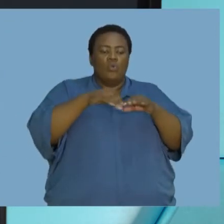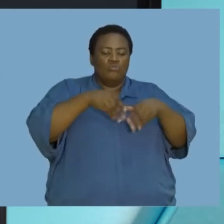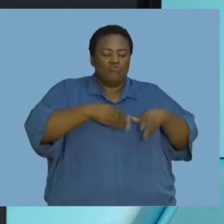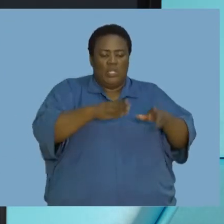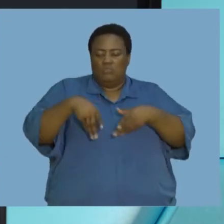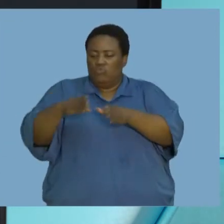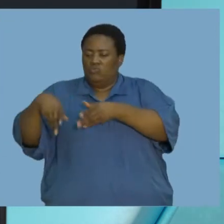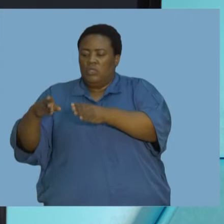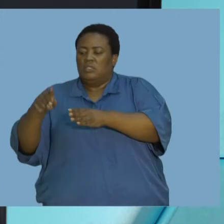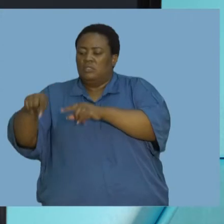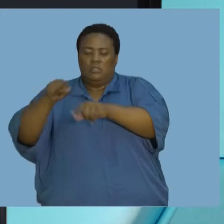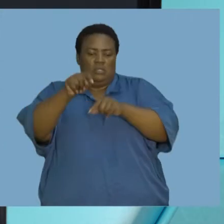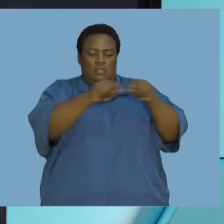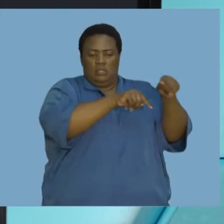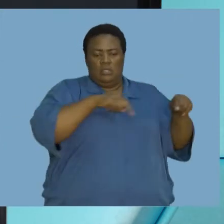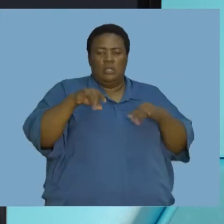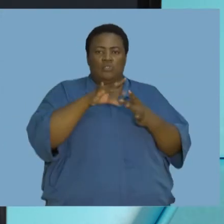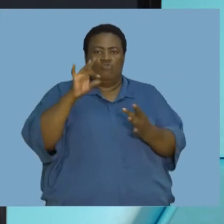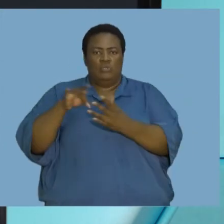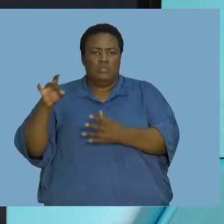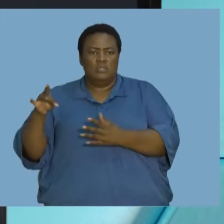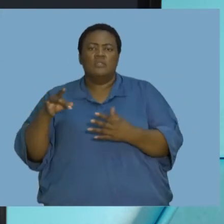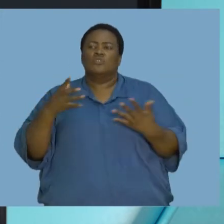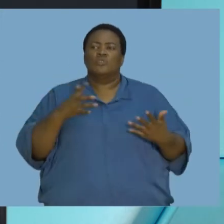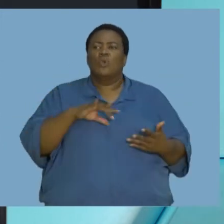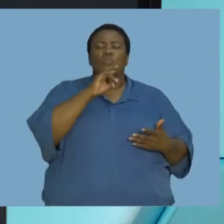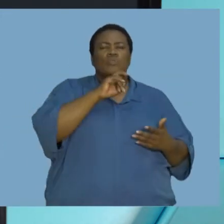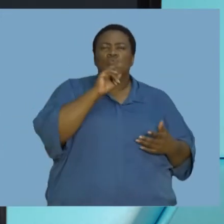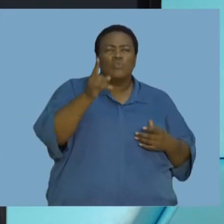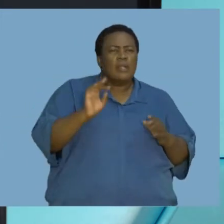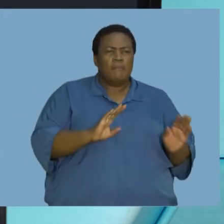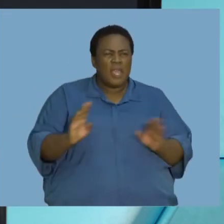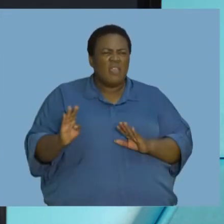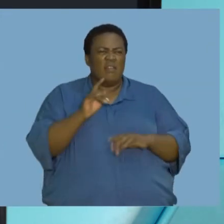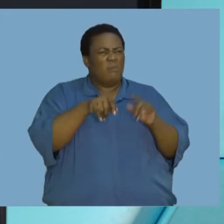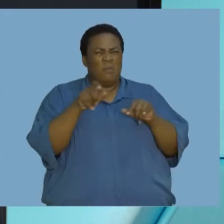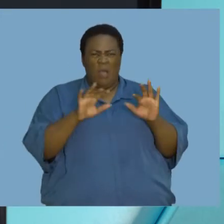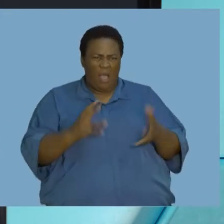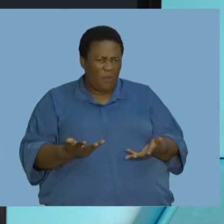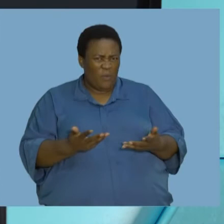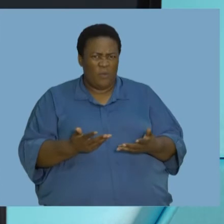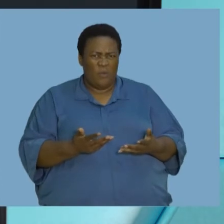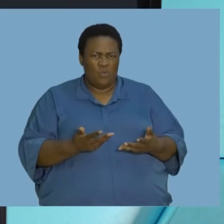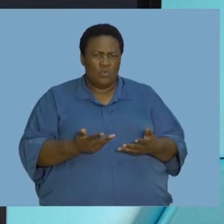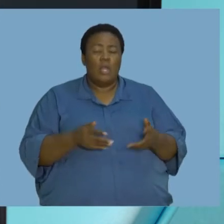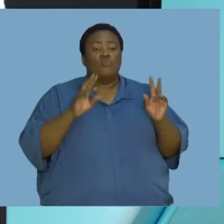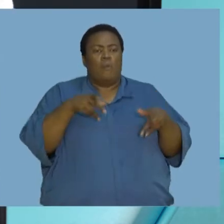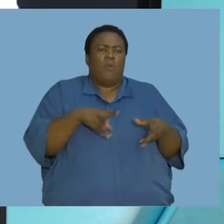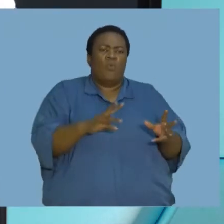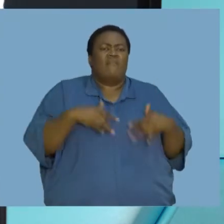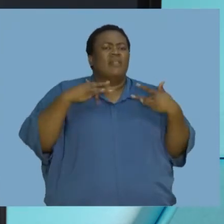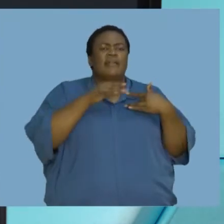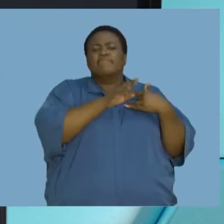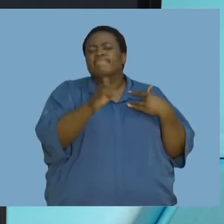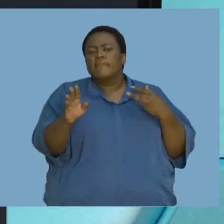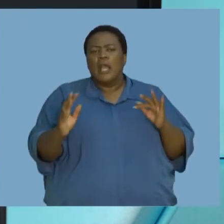their objective was to establish what was the trend, what was the use, what is the behavior of individuals. And hence, the more samples